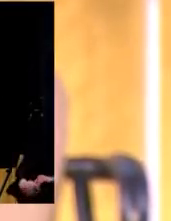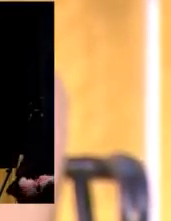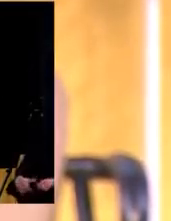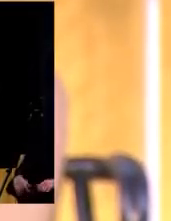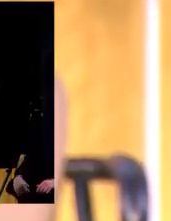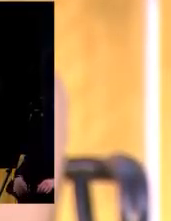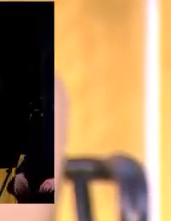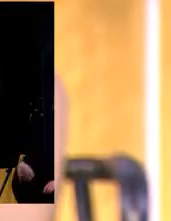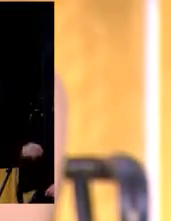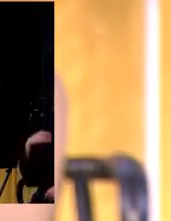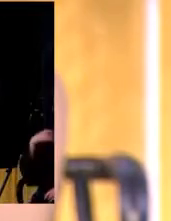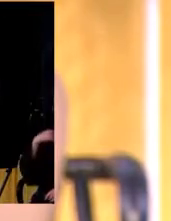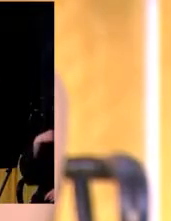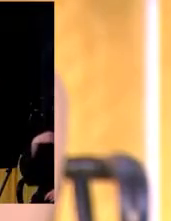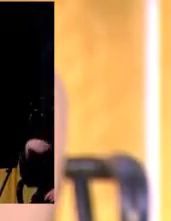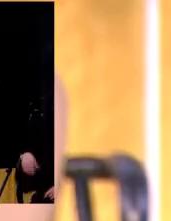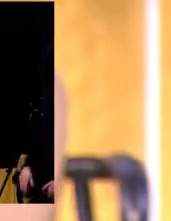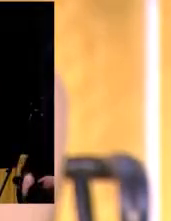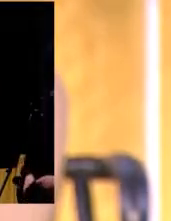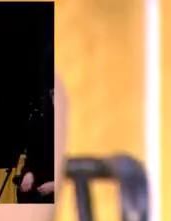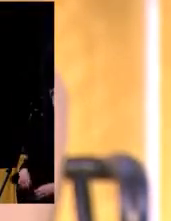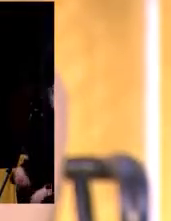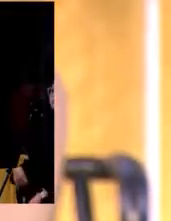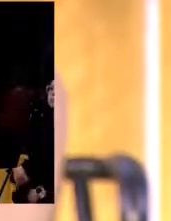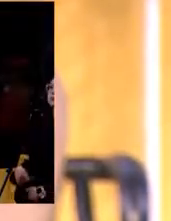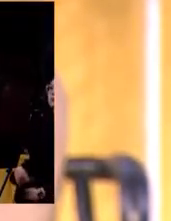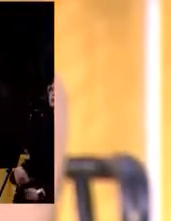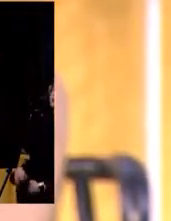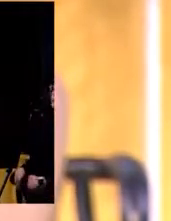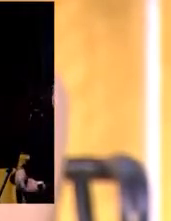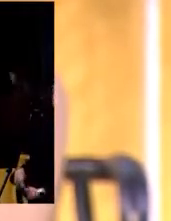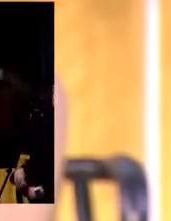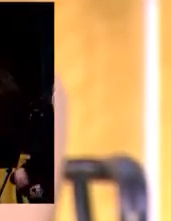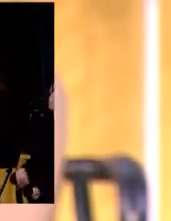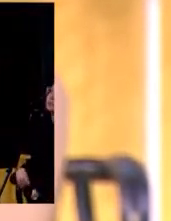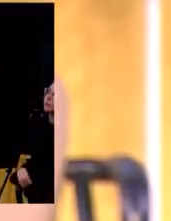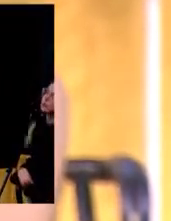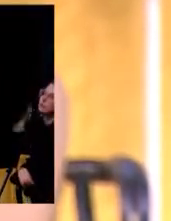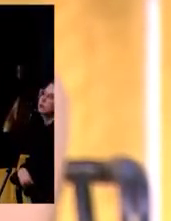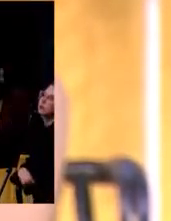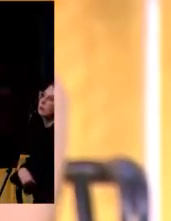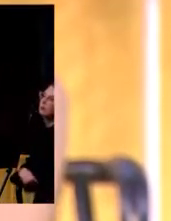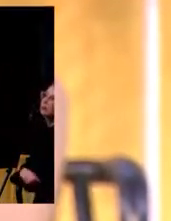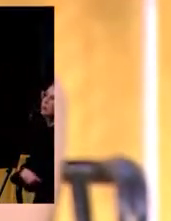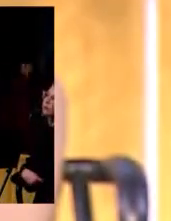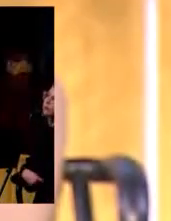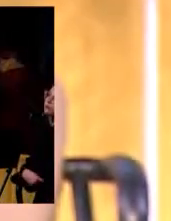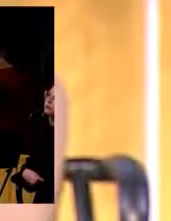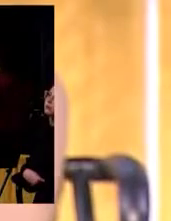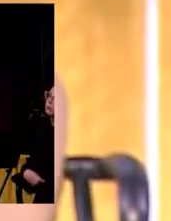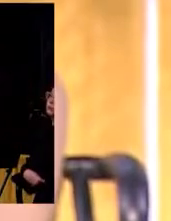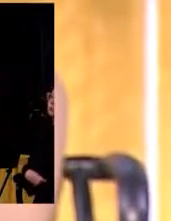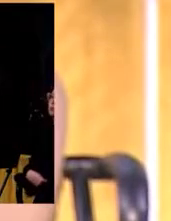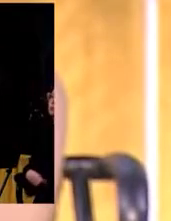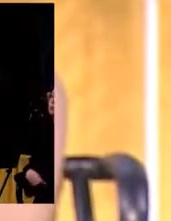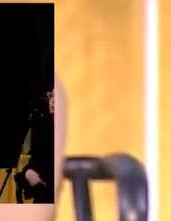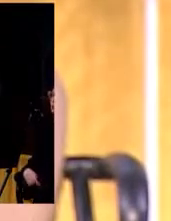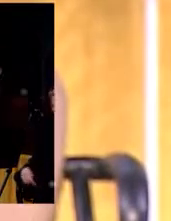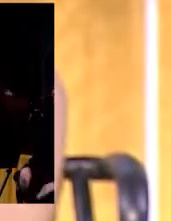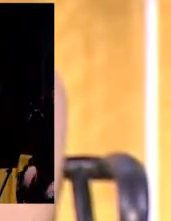My name is Troy Cody, building principal of Davies High School. I would like to officially welcome each and every one of you